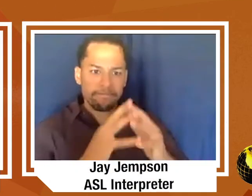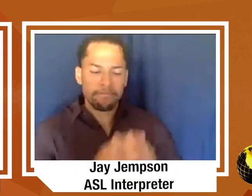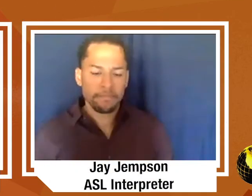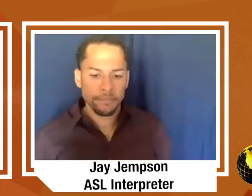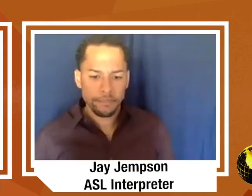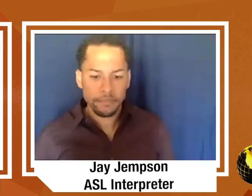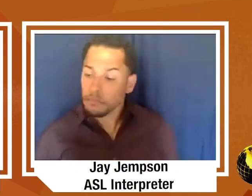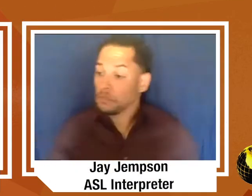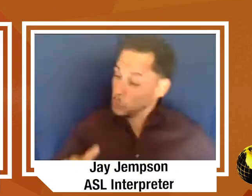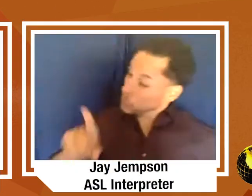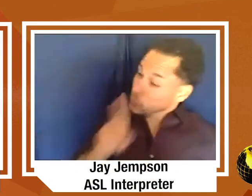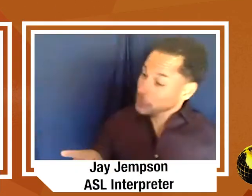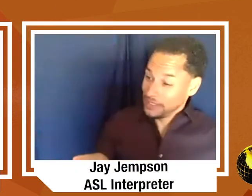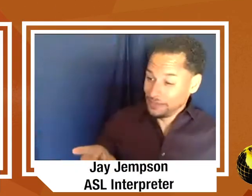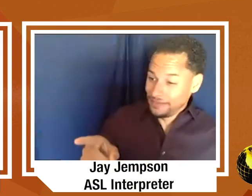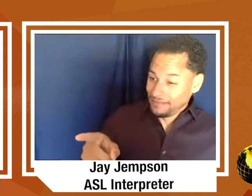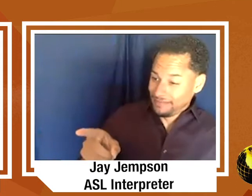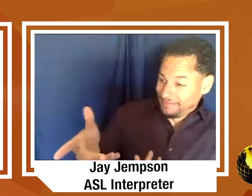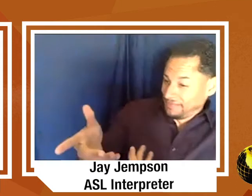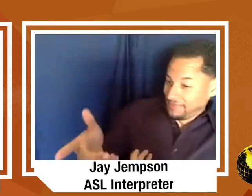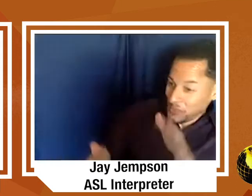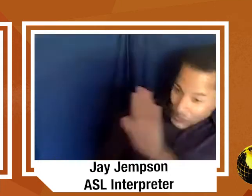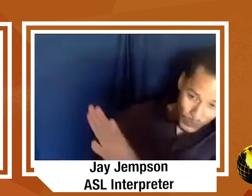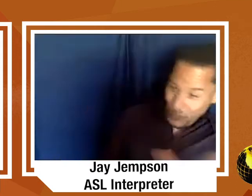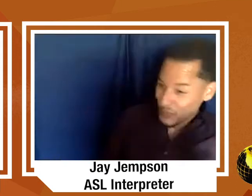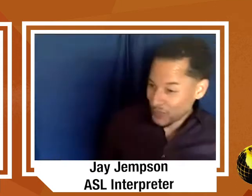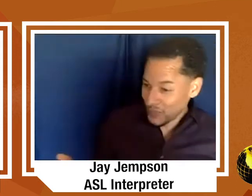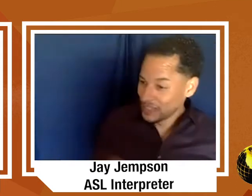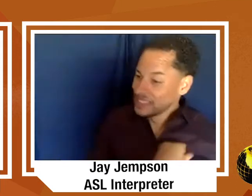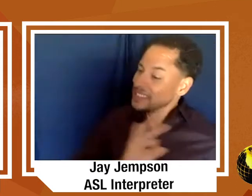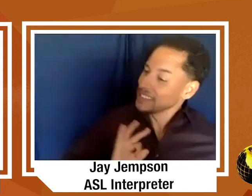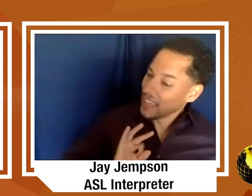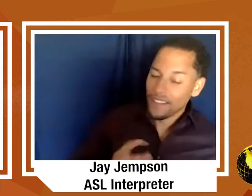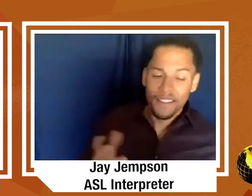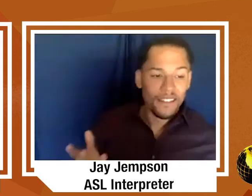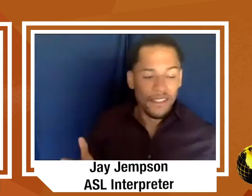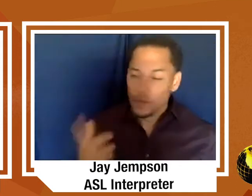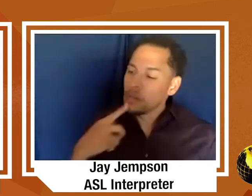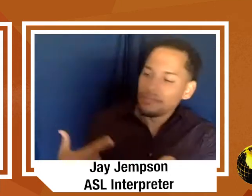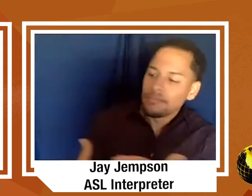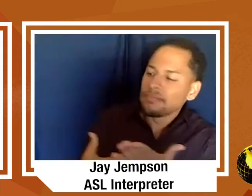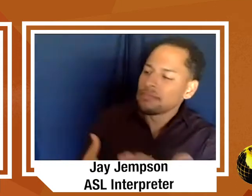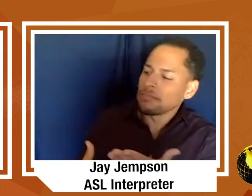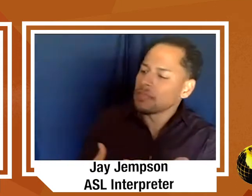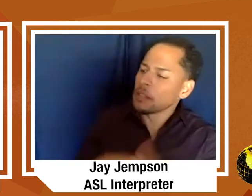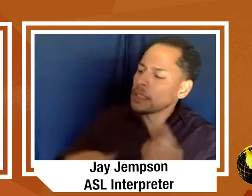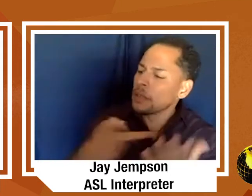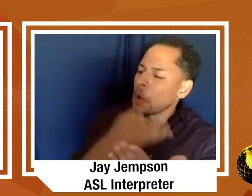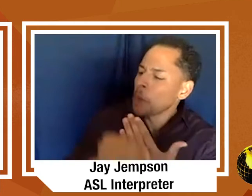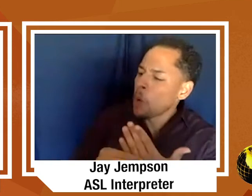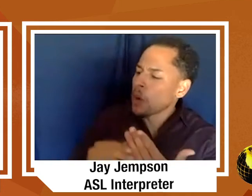this? Really, it was you all, the staff. You know, we were having conversations about our